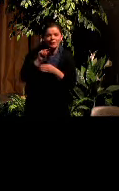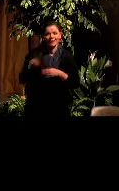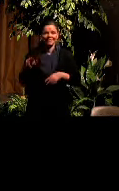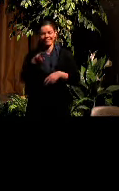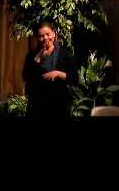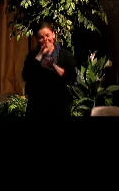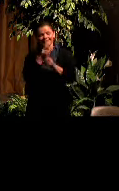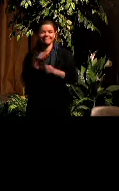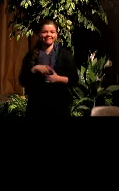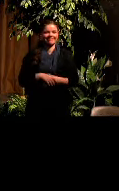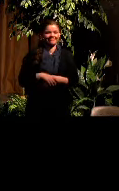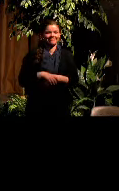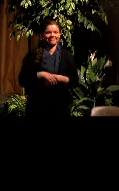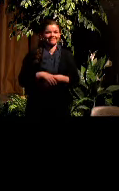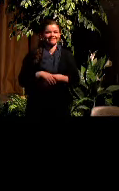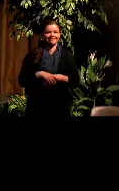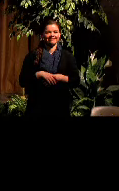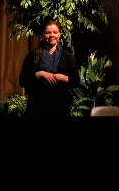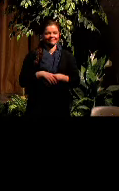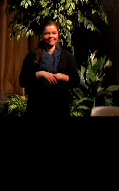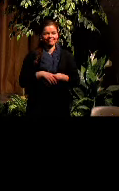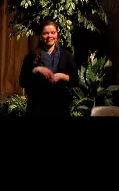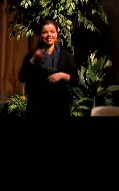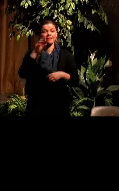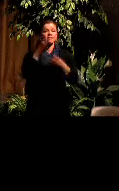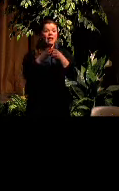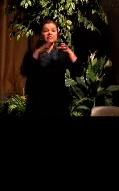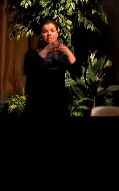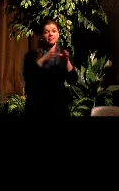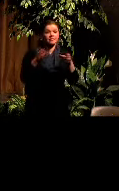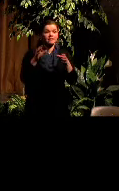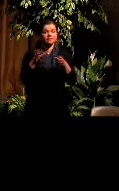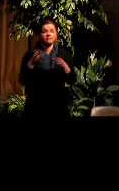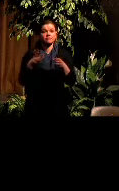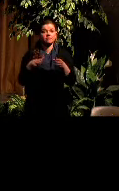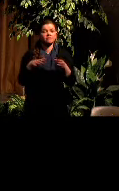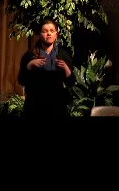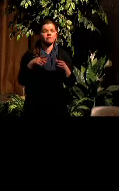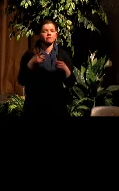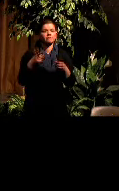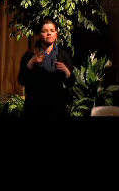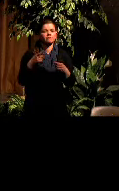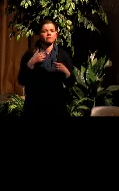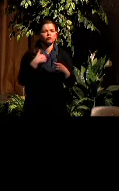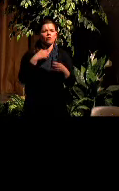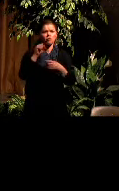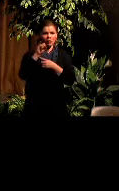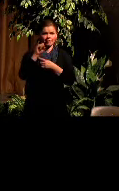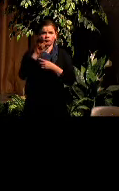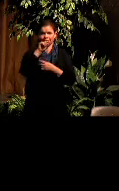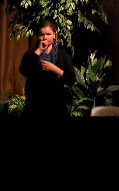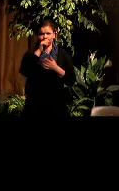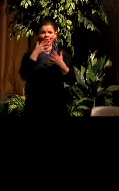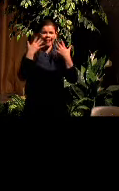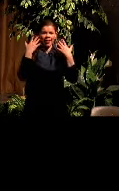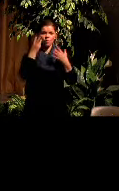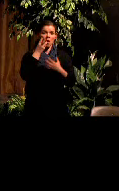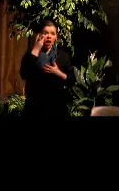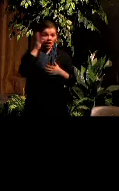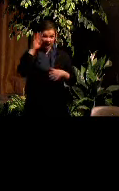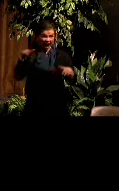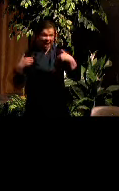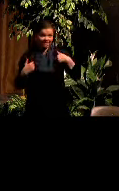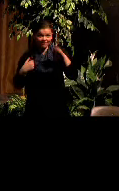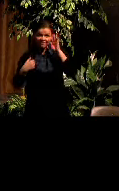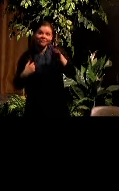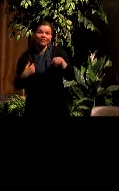cover. Here's another one. Drink Smithsonian bird-friendly wine. This is something else we're actually working on. In fact, in another week, I'll be